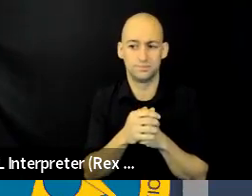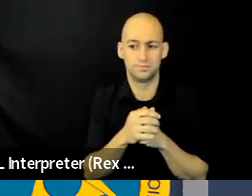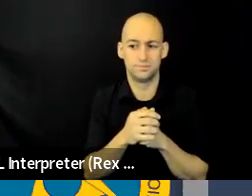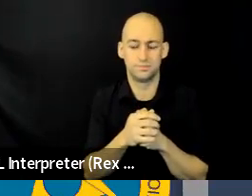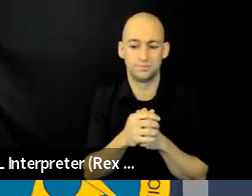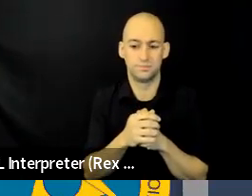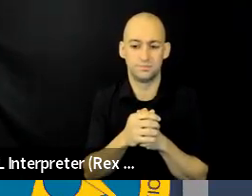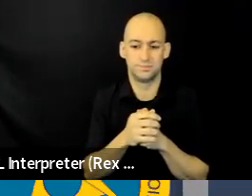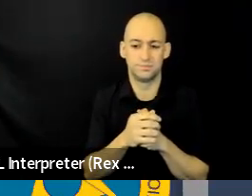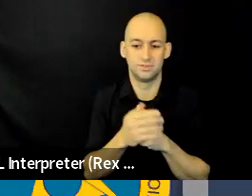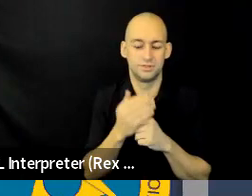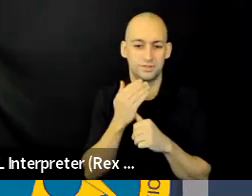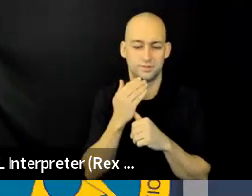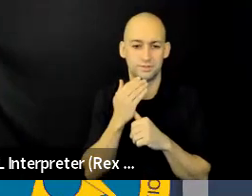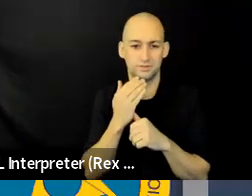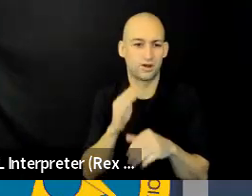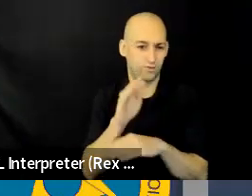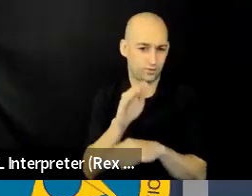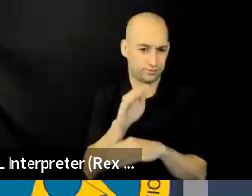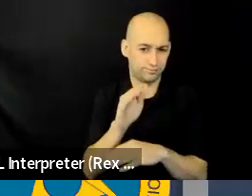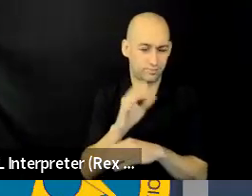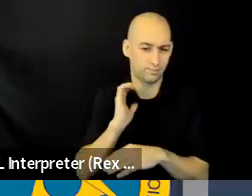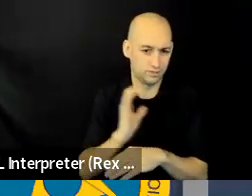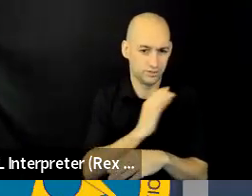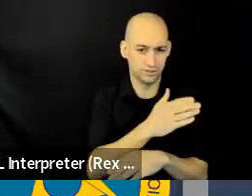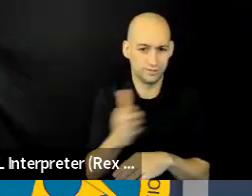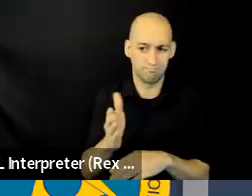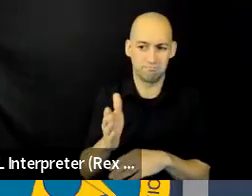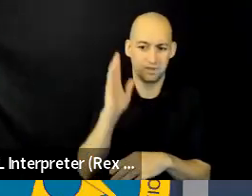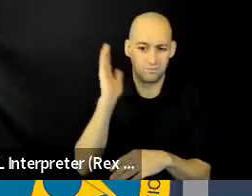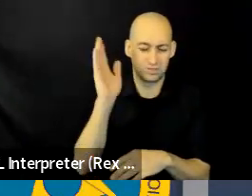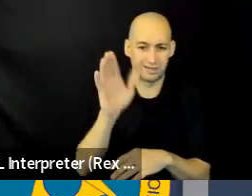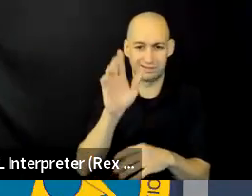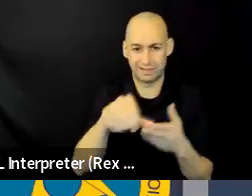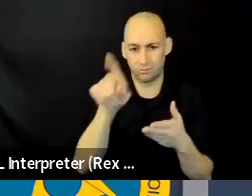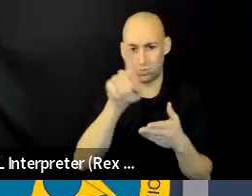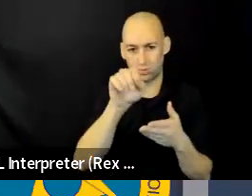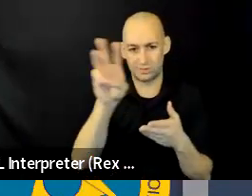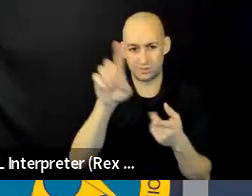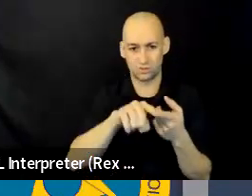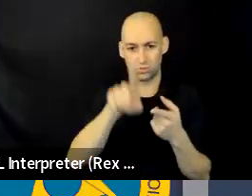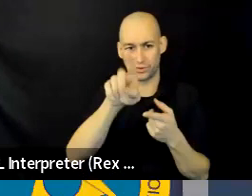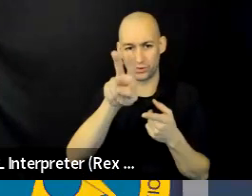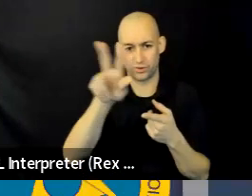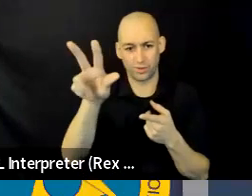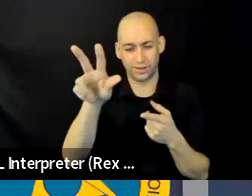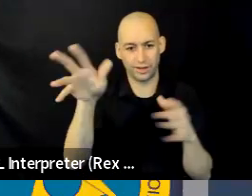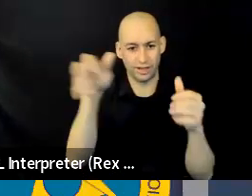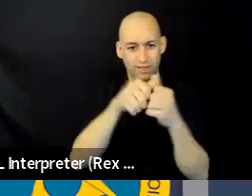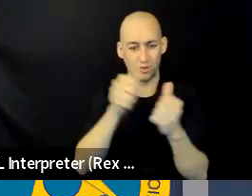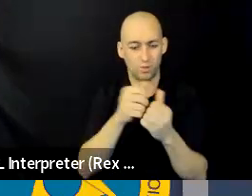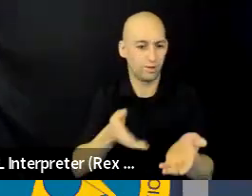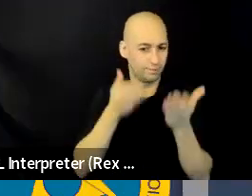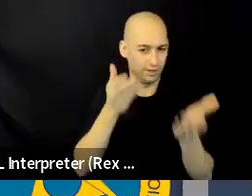Kat, thank you. Yeah, can you hear me? Good afternoon, Commissioners. I'll present tabs 106 through 123 together with a recommendation at the